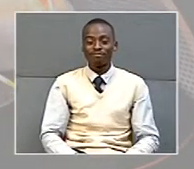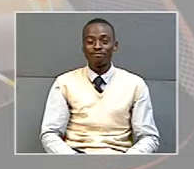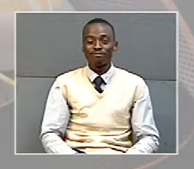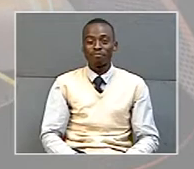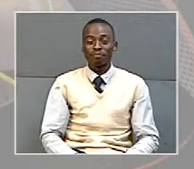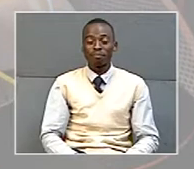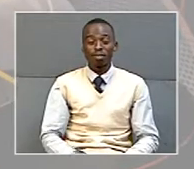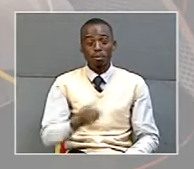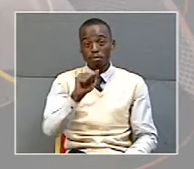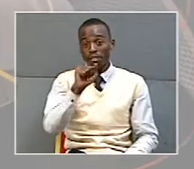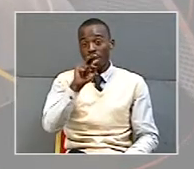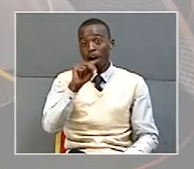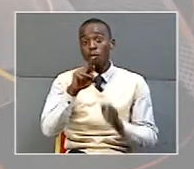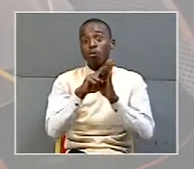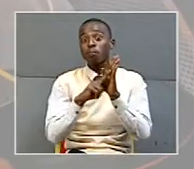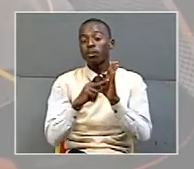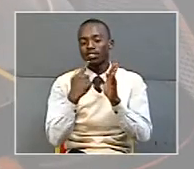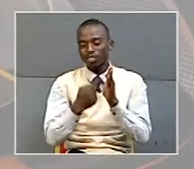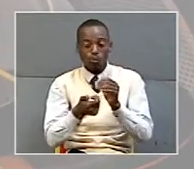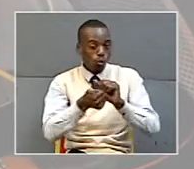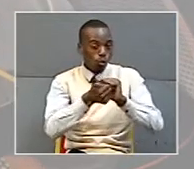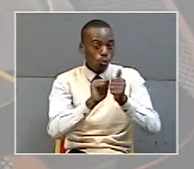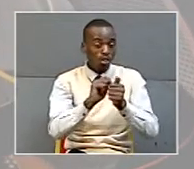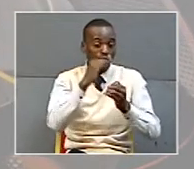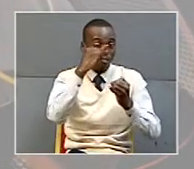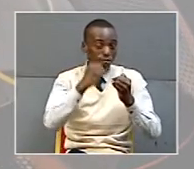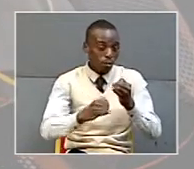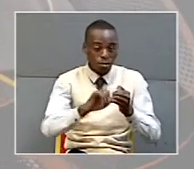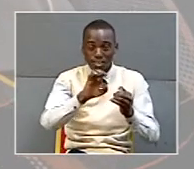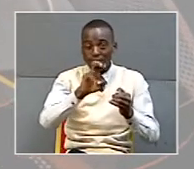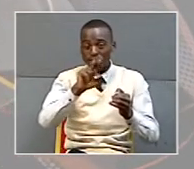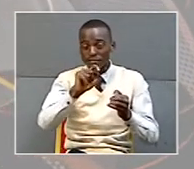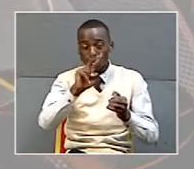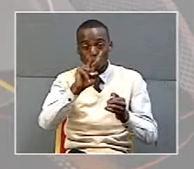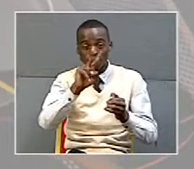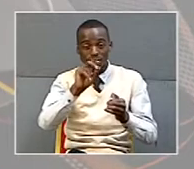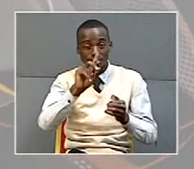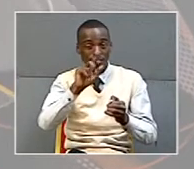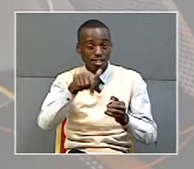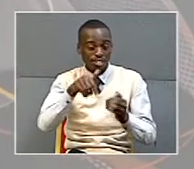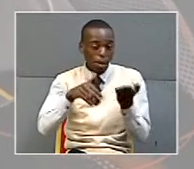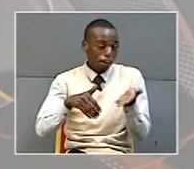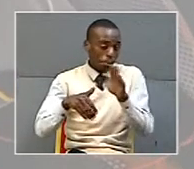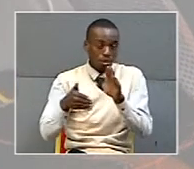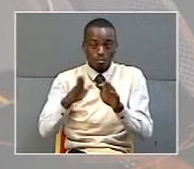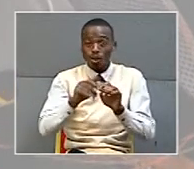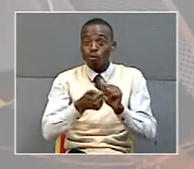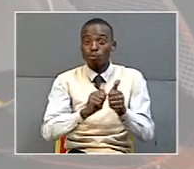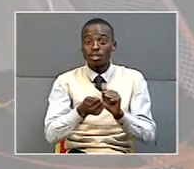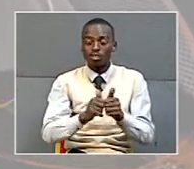As Amon Ngabo reports, the games mark the final event of the 2017 badminton calendar.